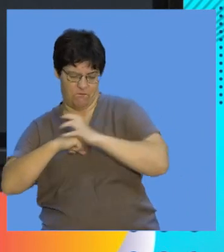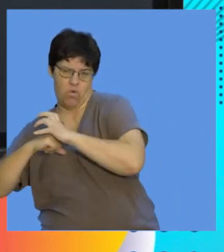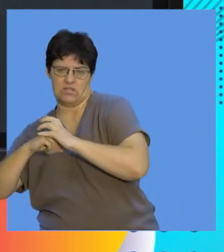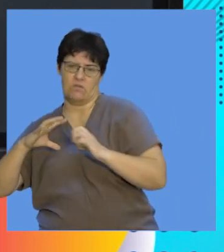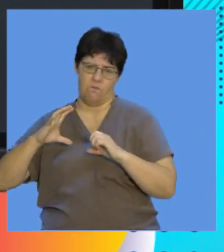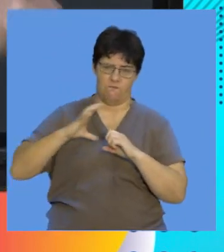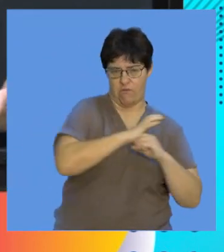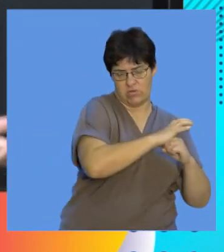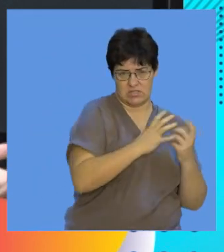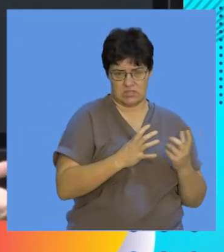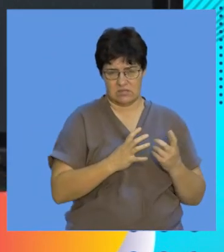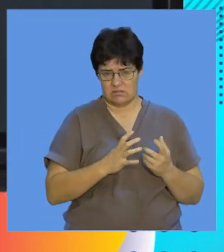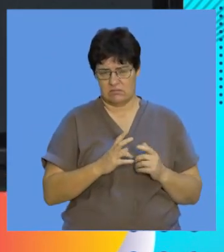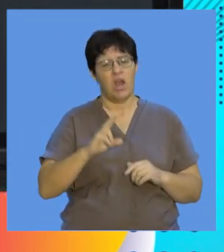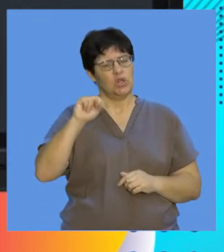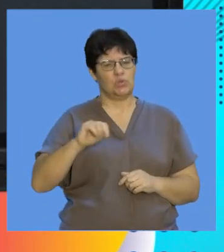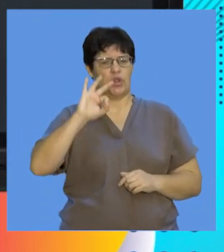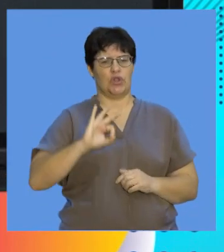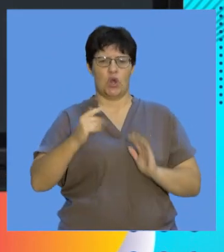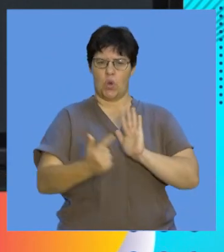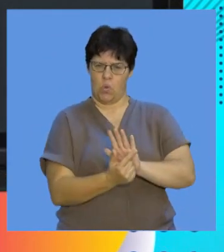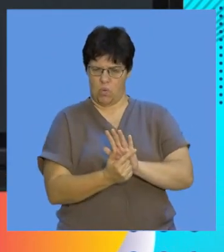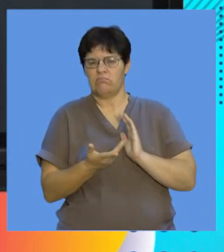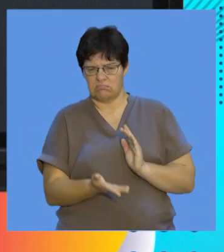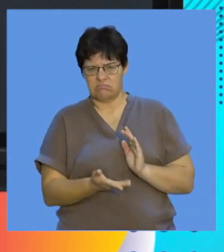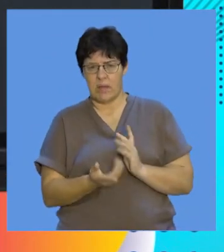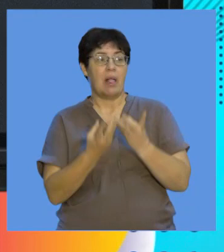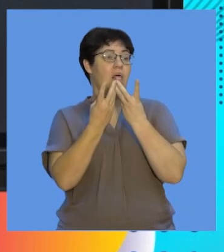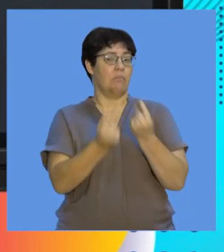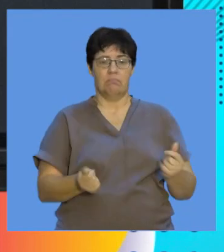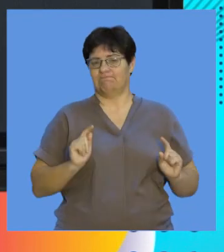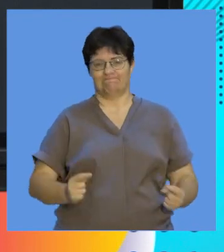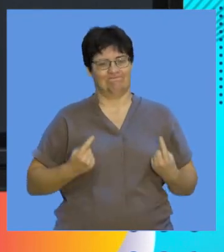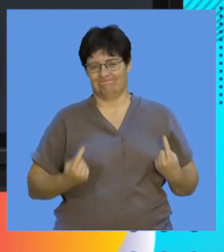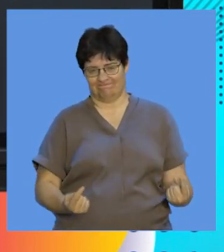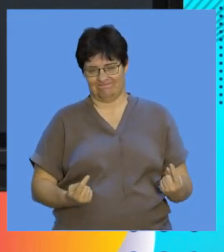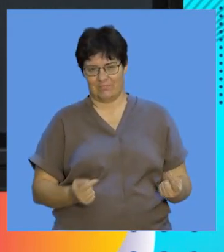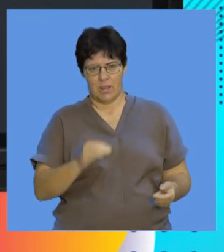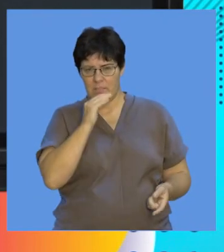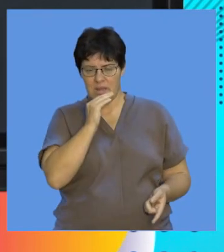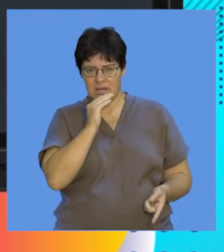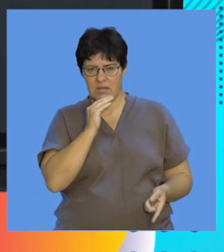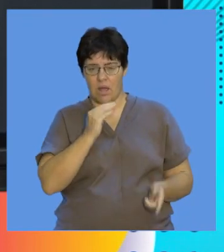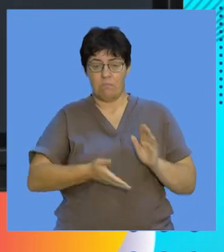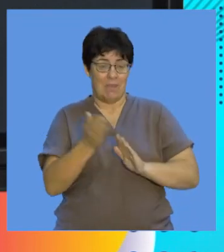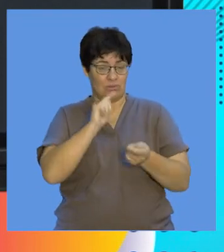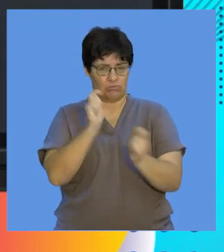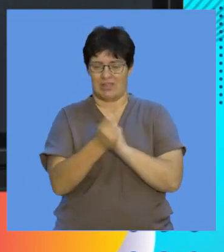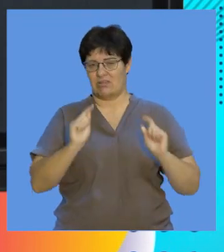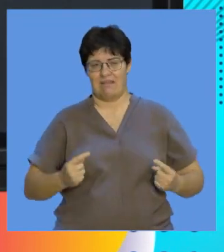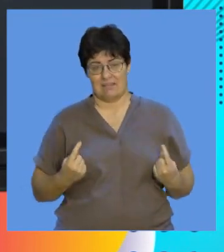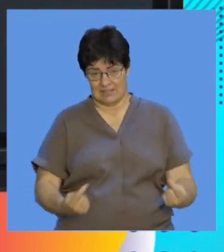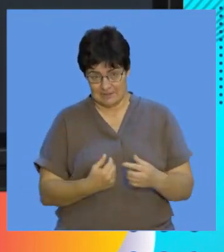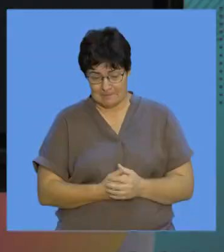push on the other, Newton's third law. Those forces can't disappear, otherwise the objects won't change their momentum.